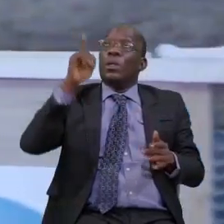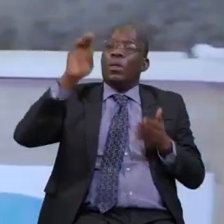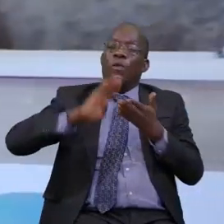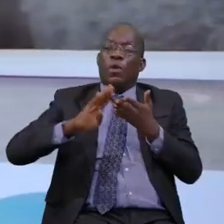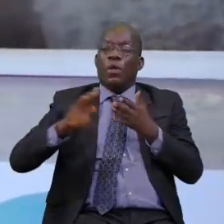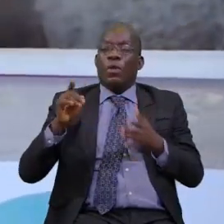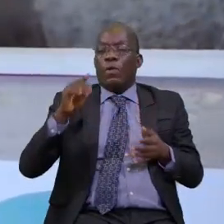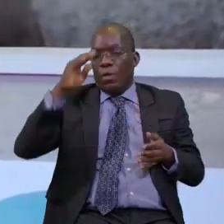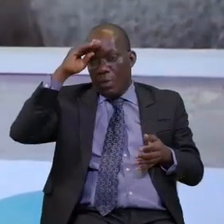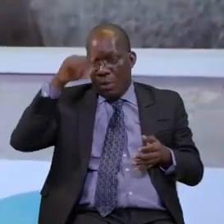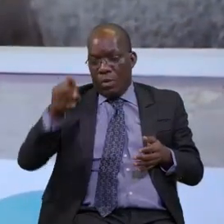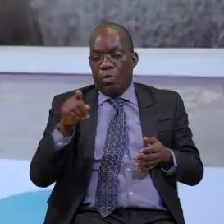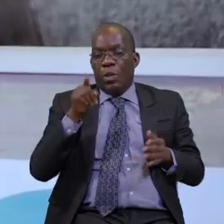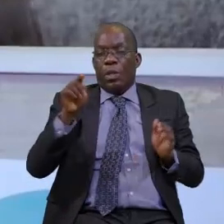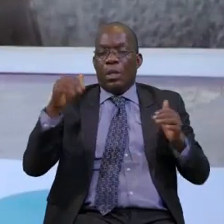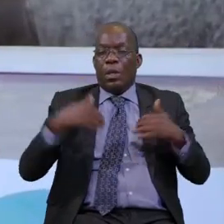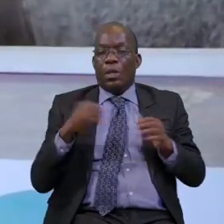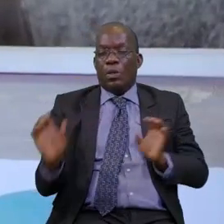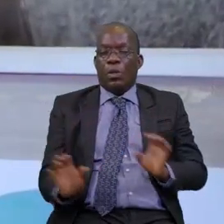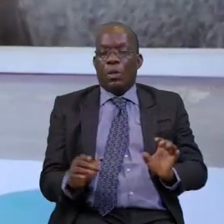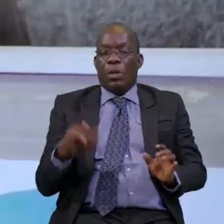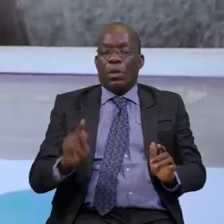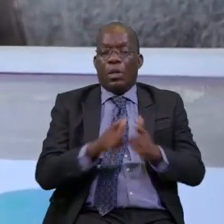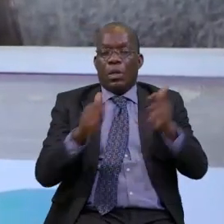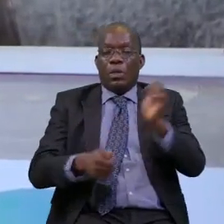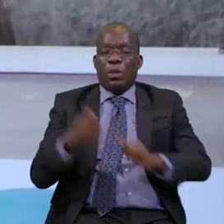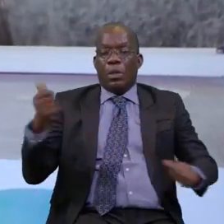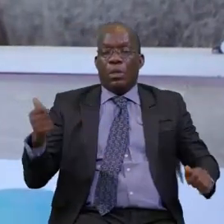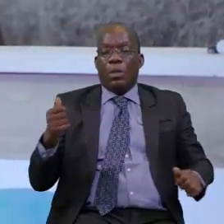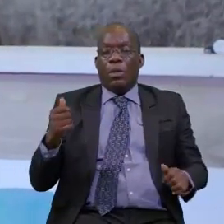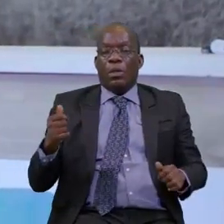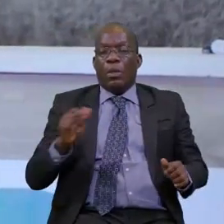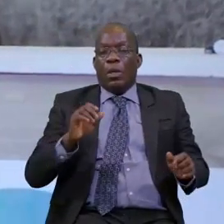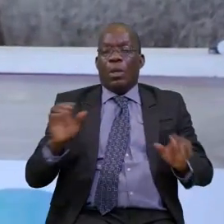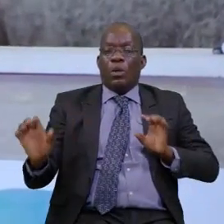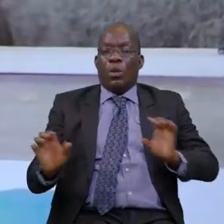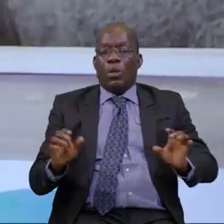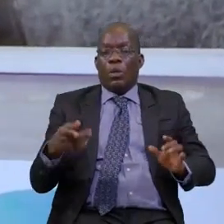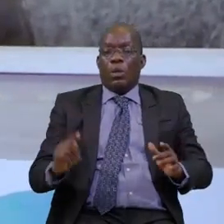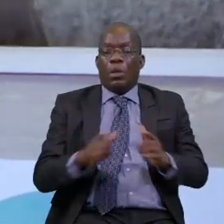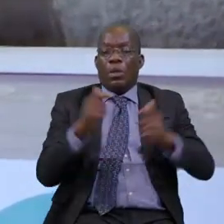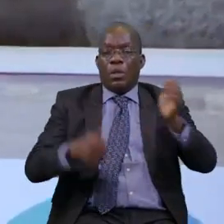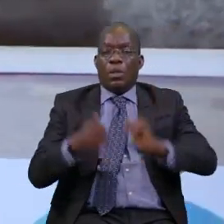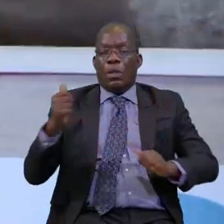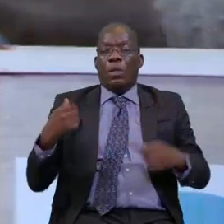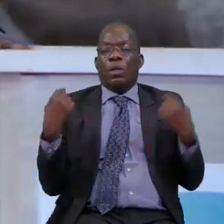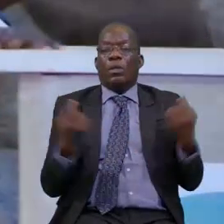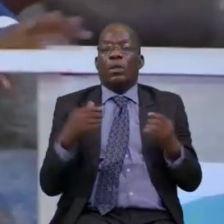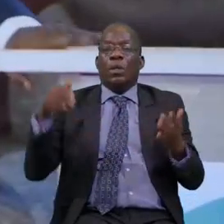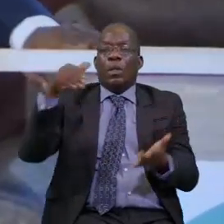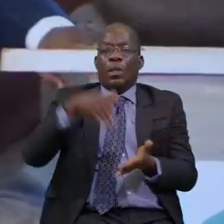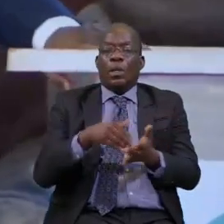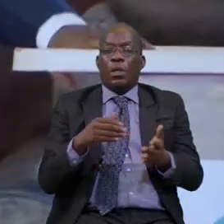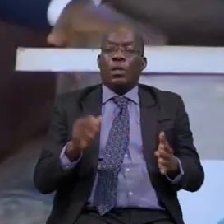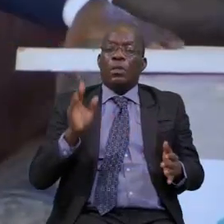had done the greatest, committed the greatest crime against his Savior. But